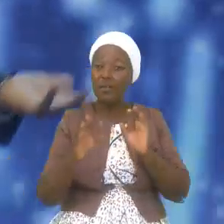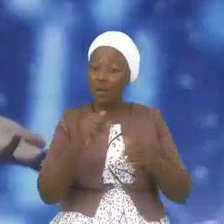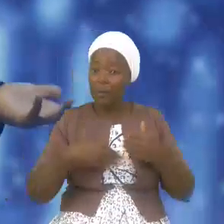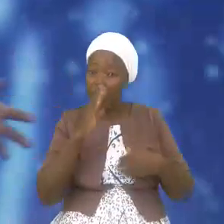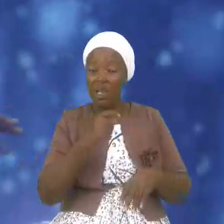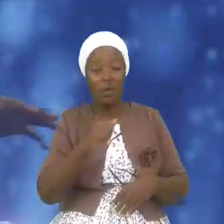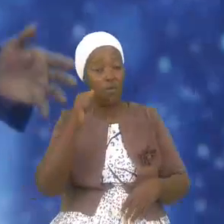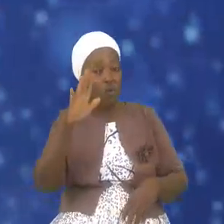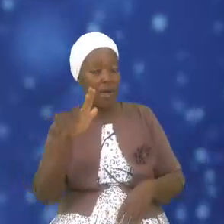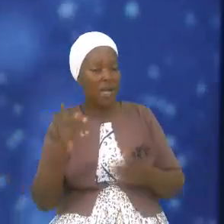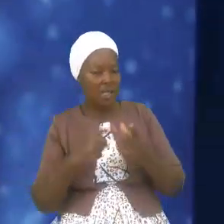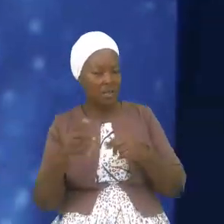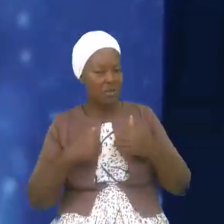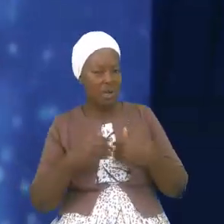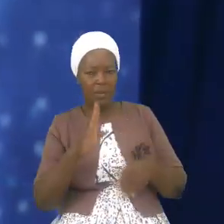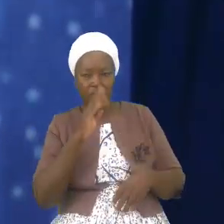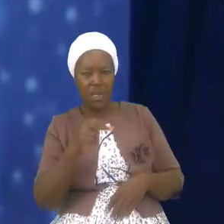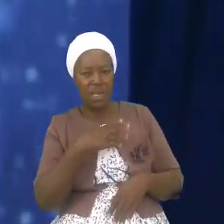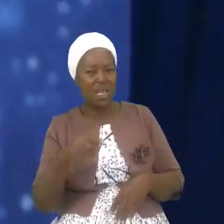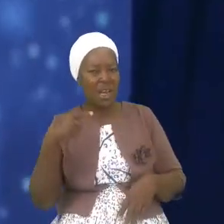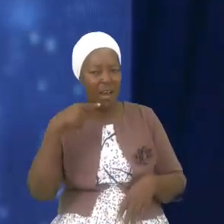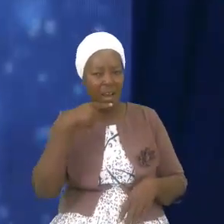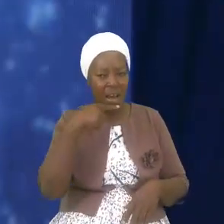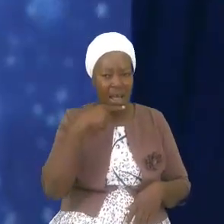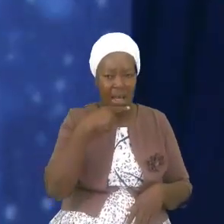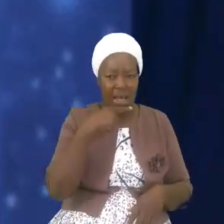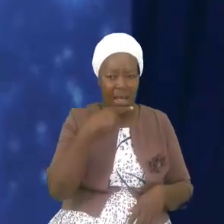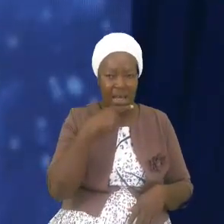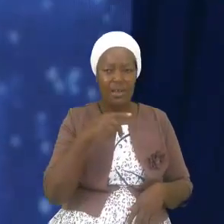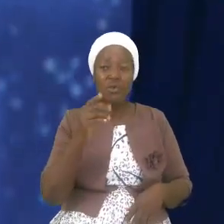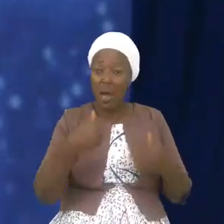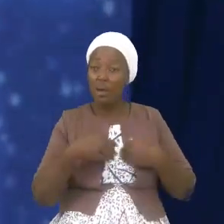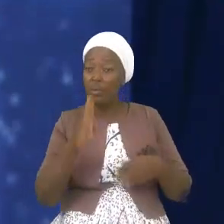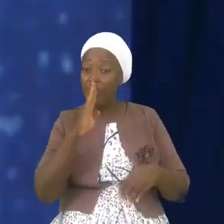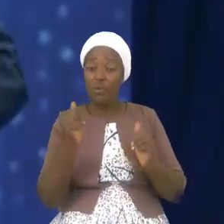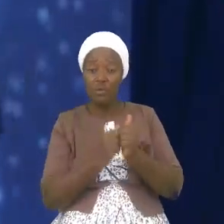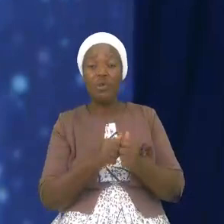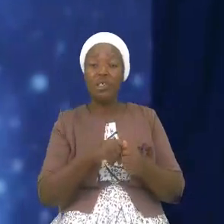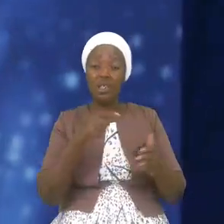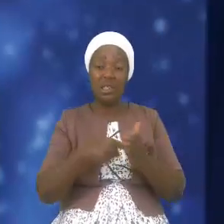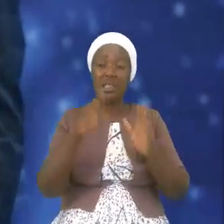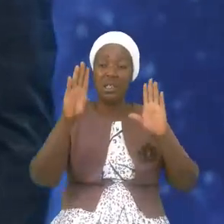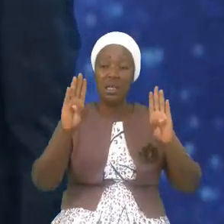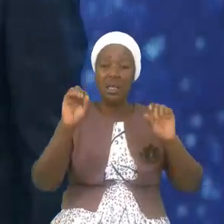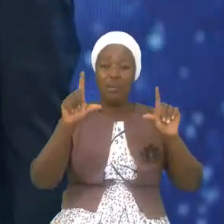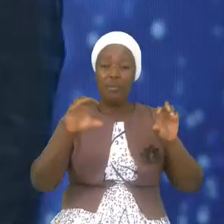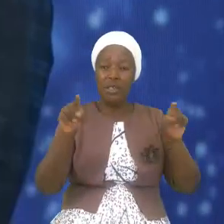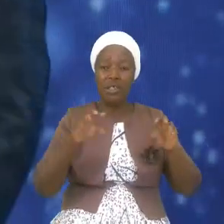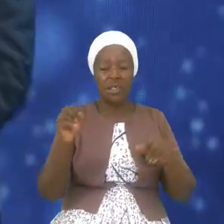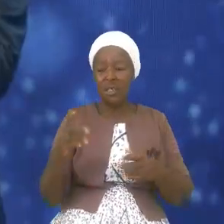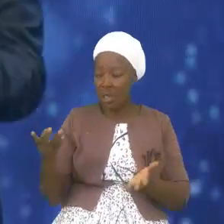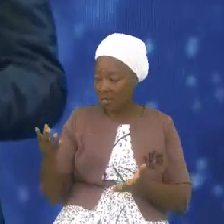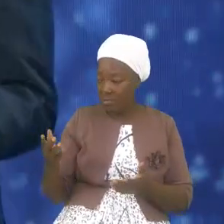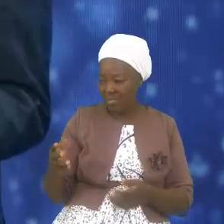with Belshazzar, you say, Belshazzar, eternity is long. I will not